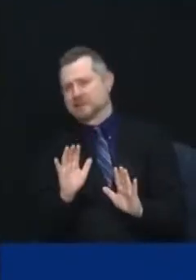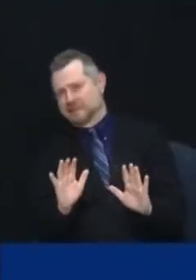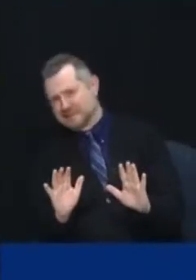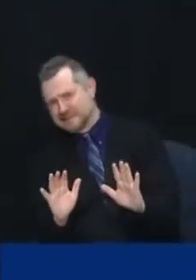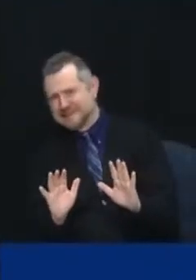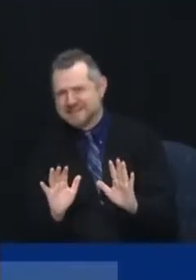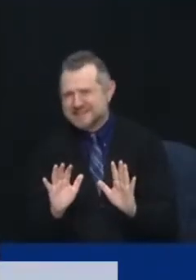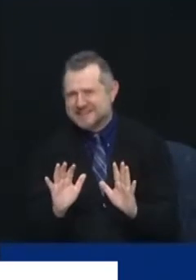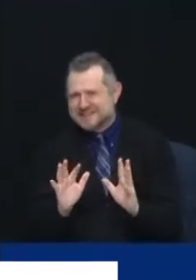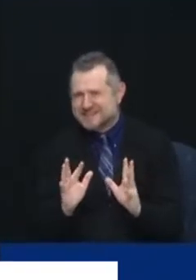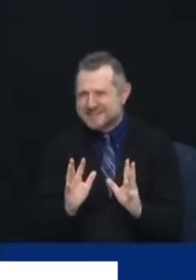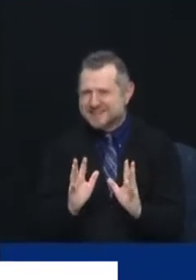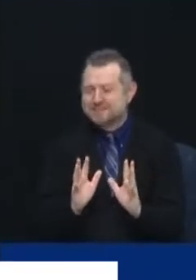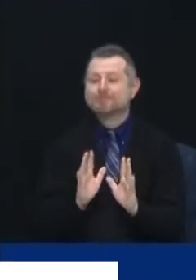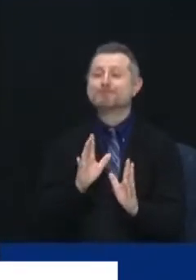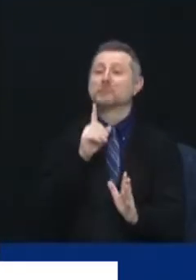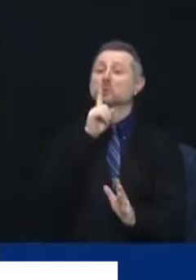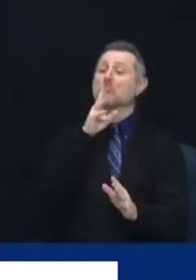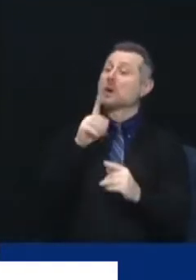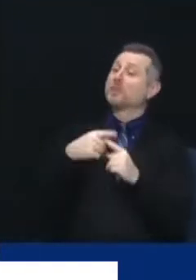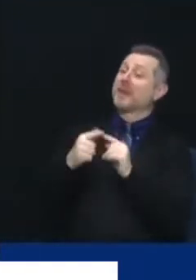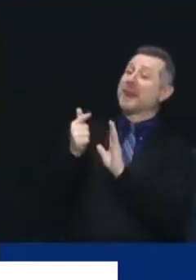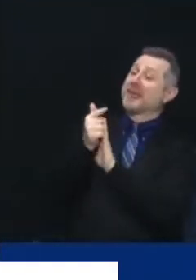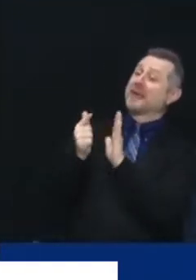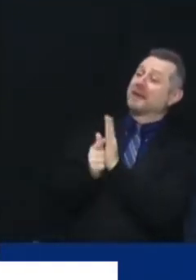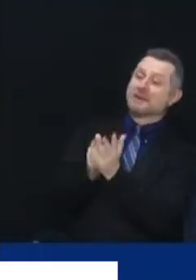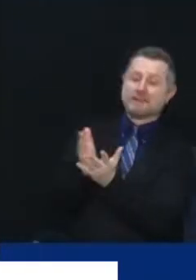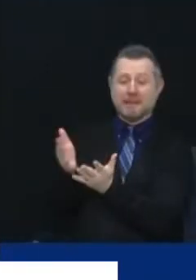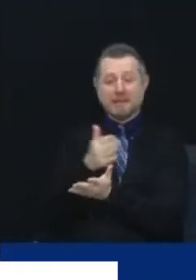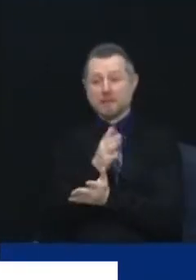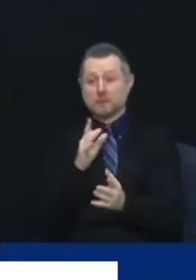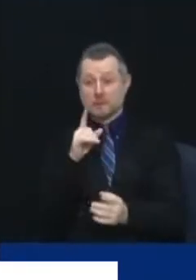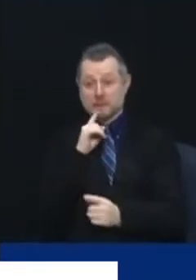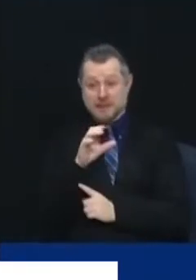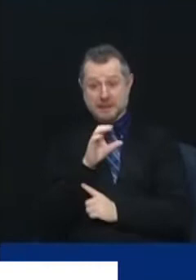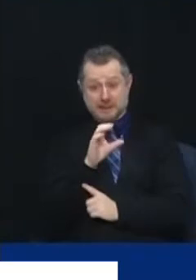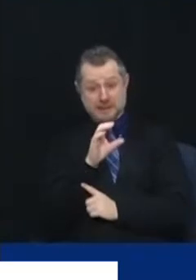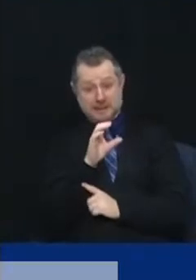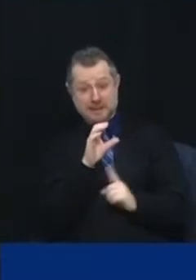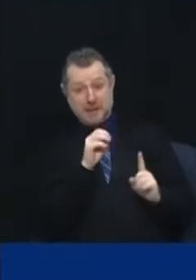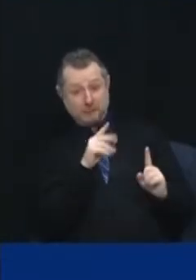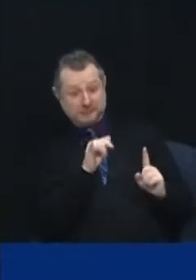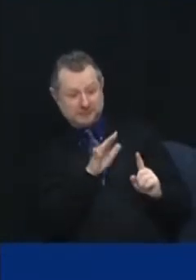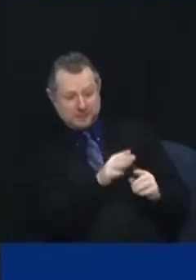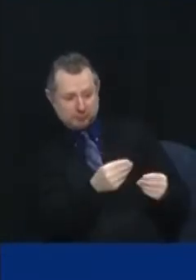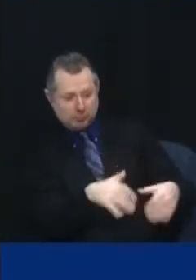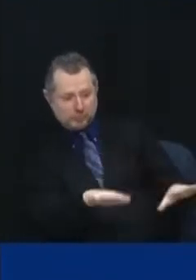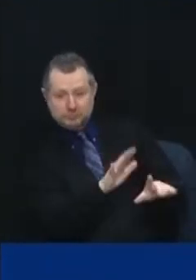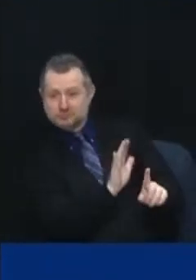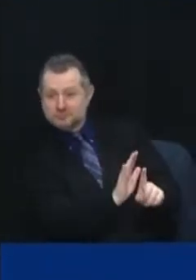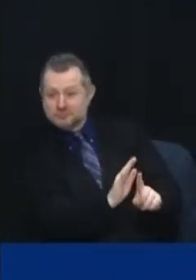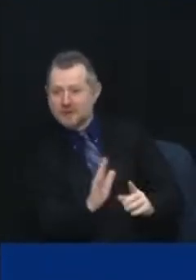Legally, whether it's county property or city property or private property, doesn't matter.